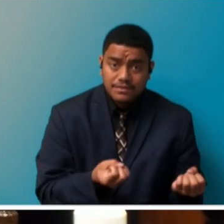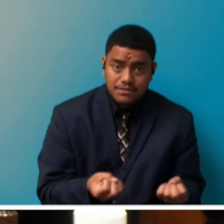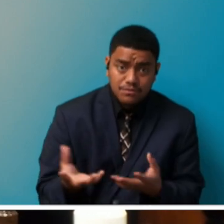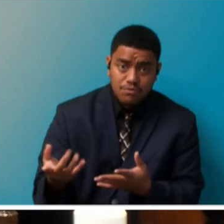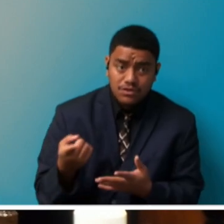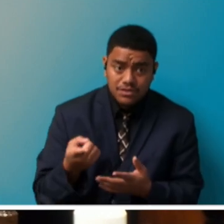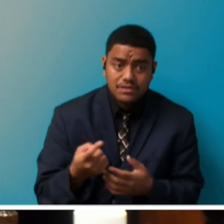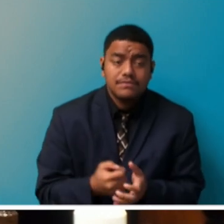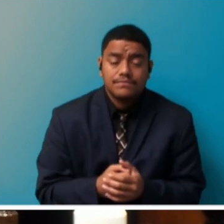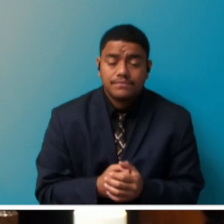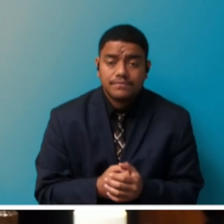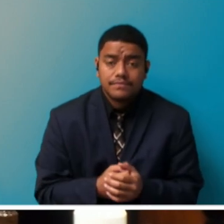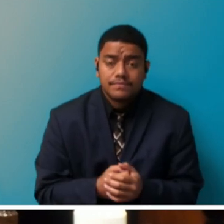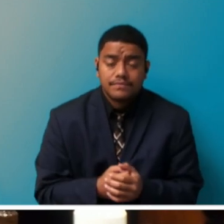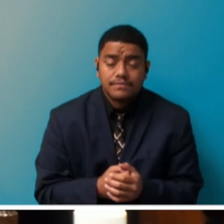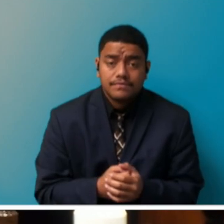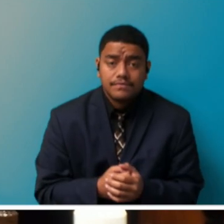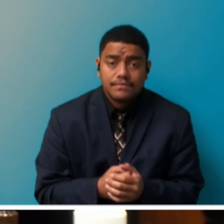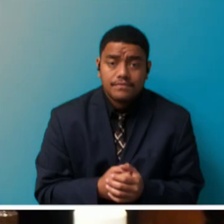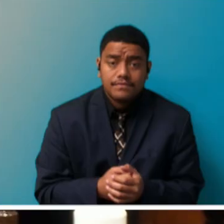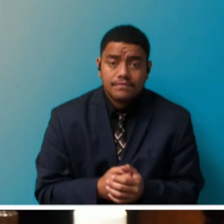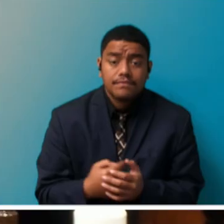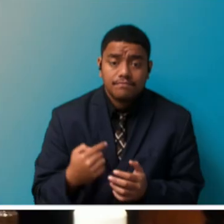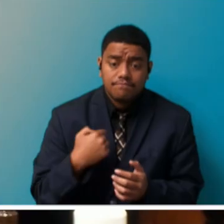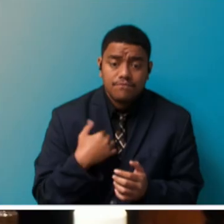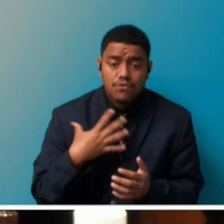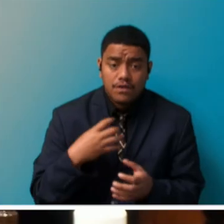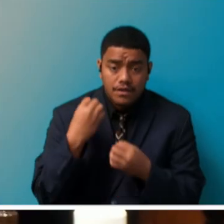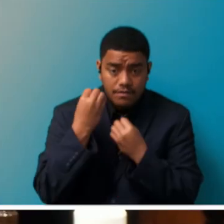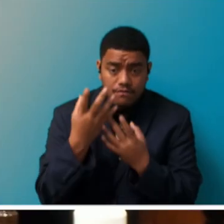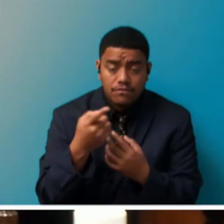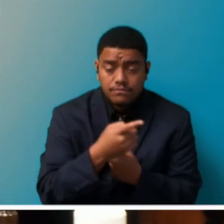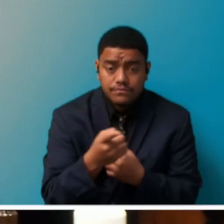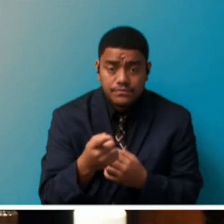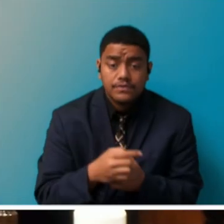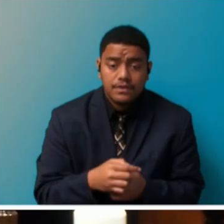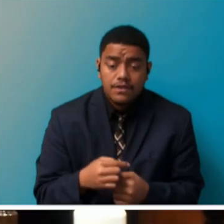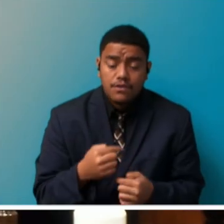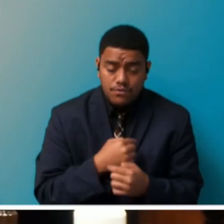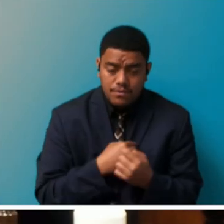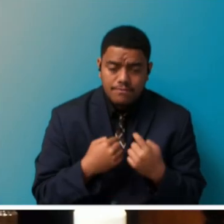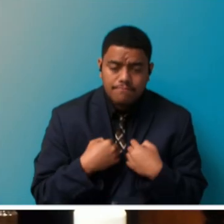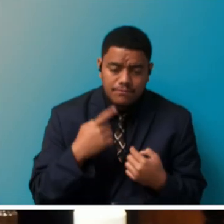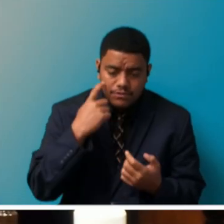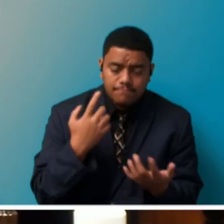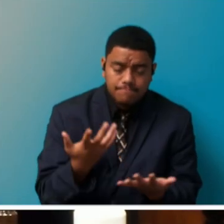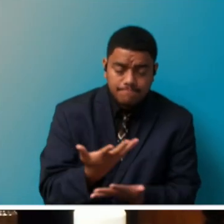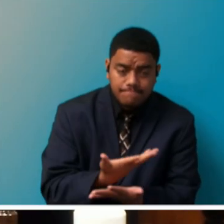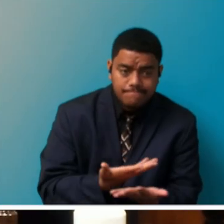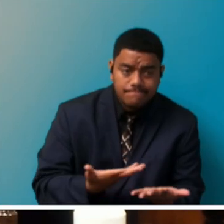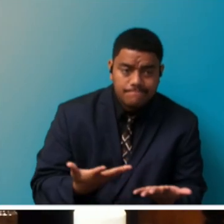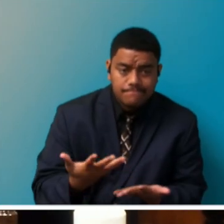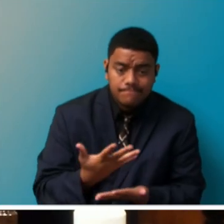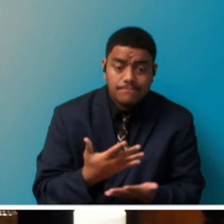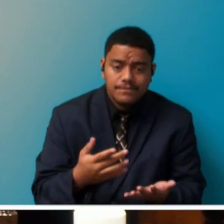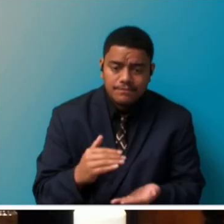Speaker. And let me just say that, whilst effort is going into to actually increase